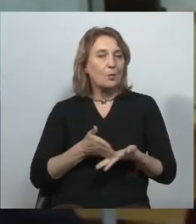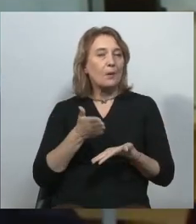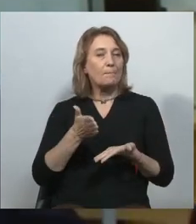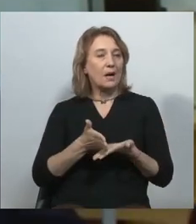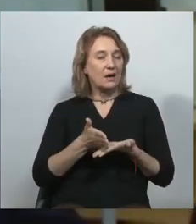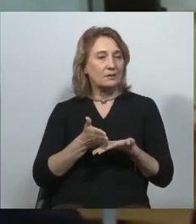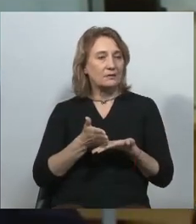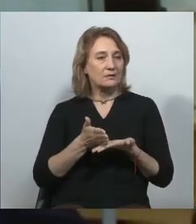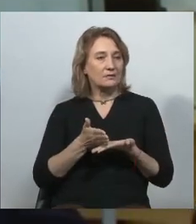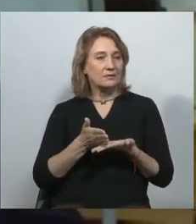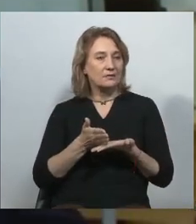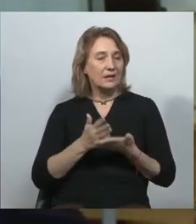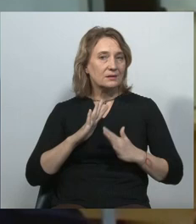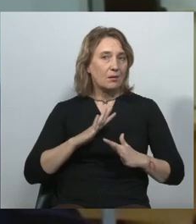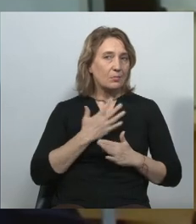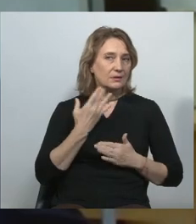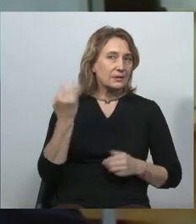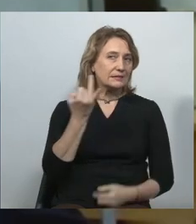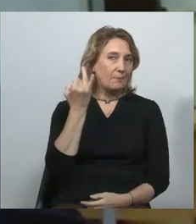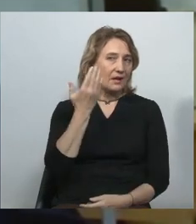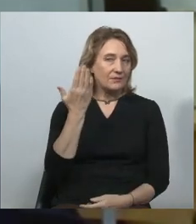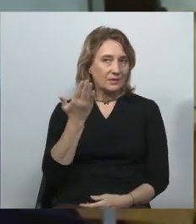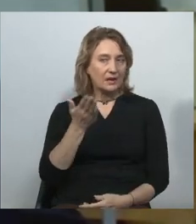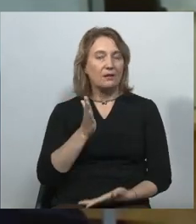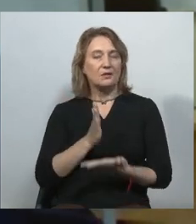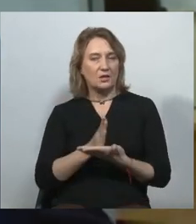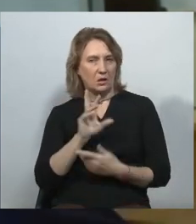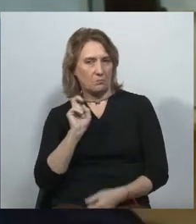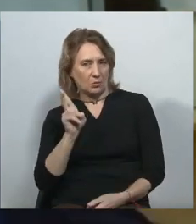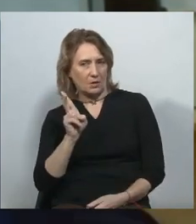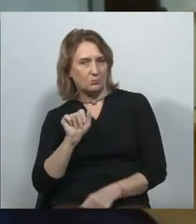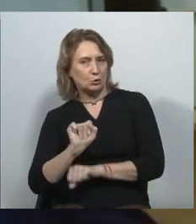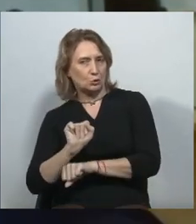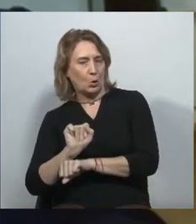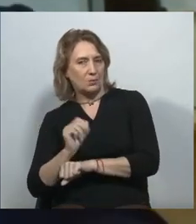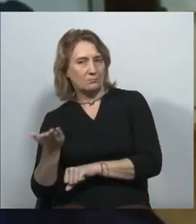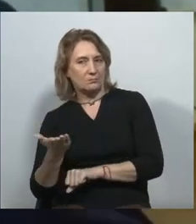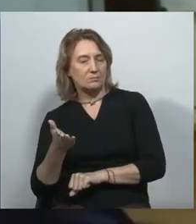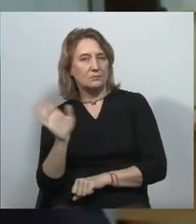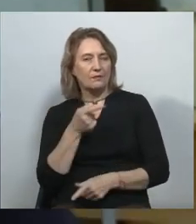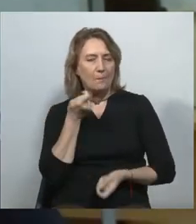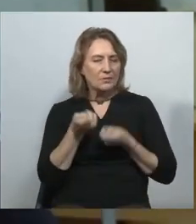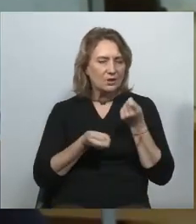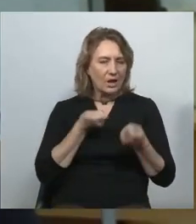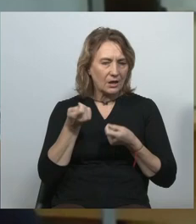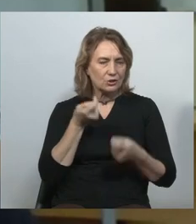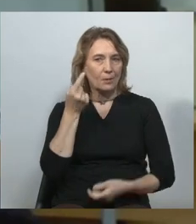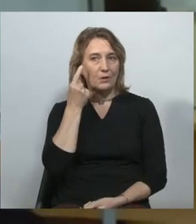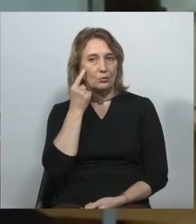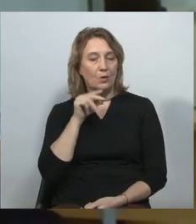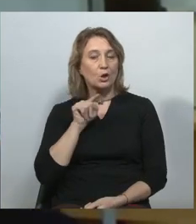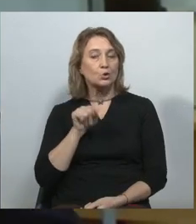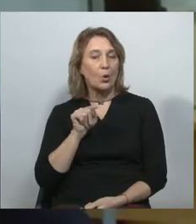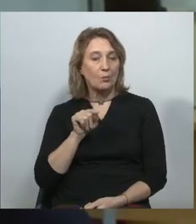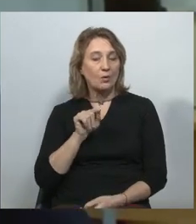Let's go through a checklist. Is it emotionally colored? Yes. Okay, now let's think in a more detailed